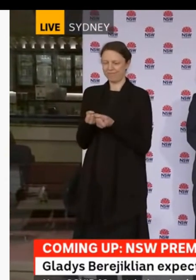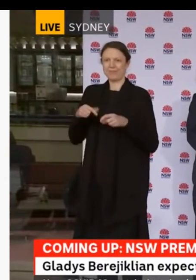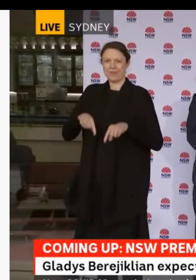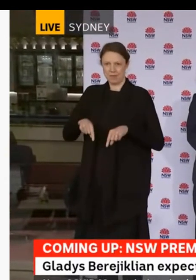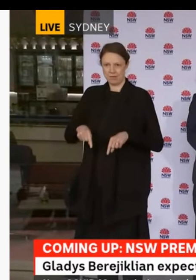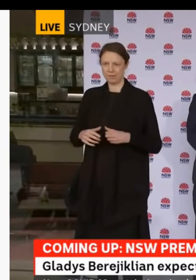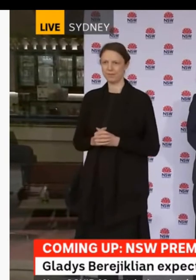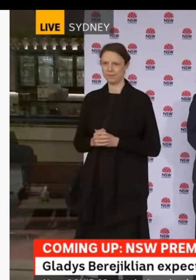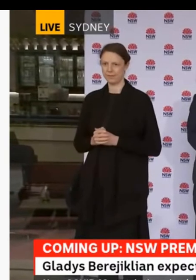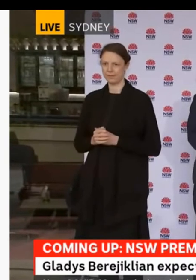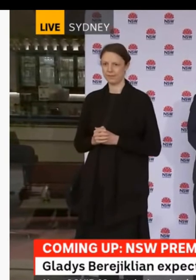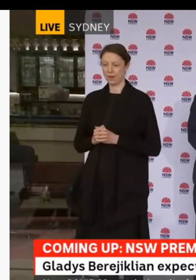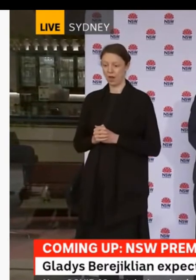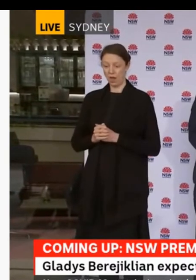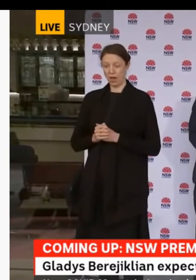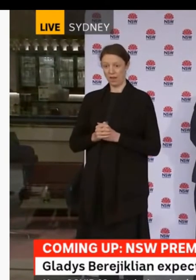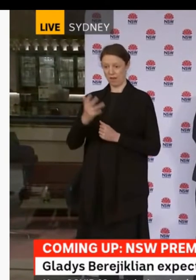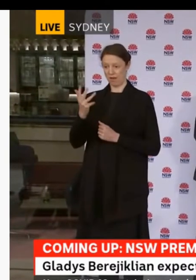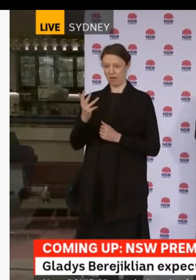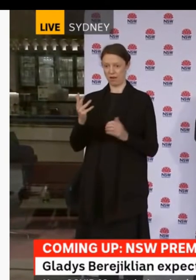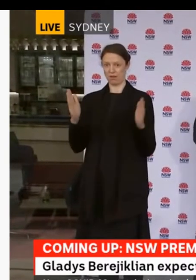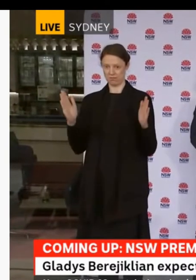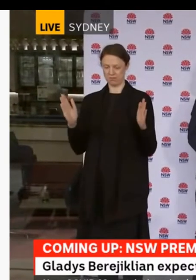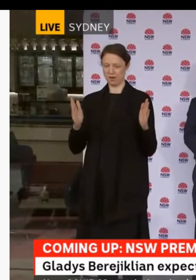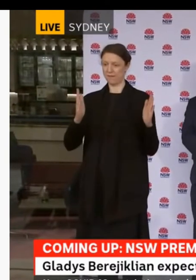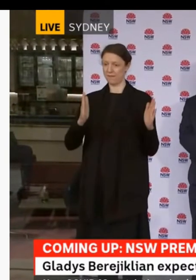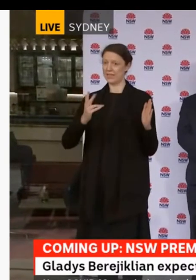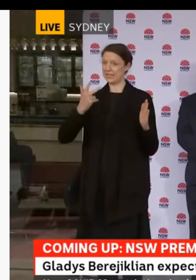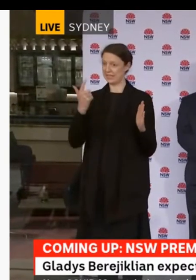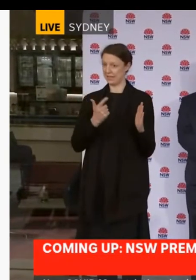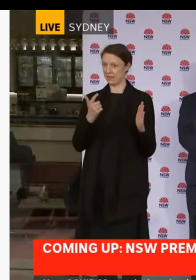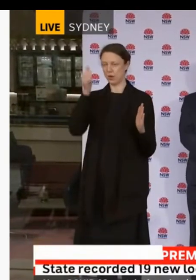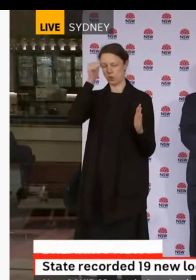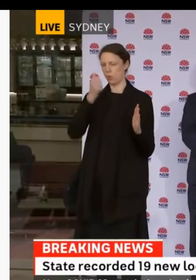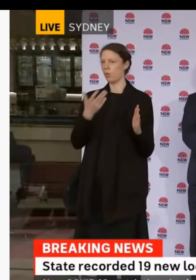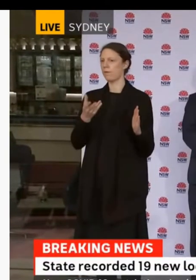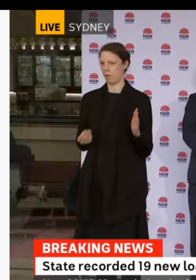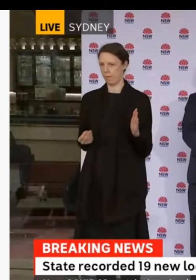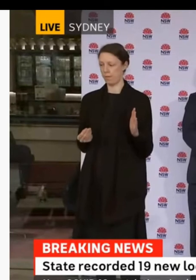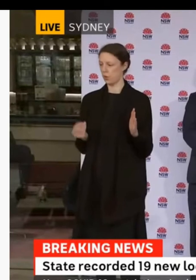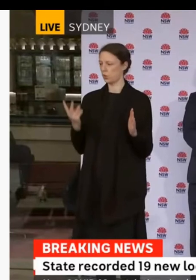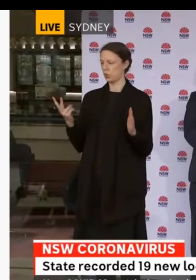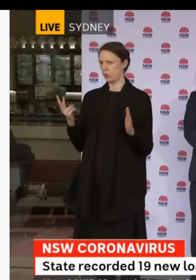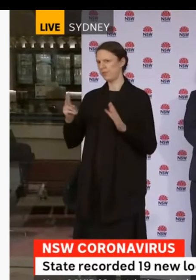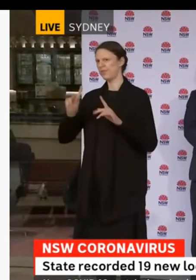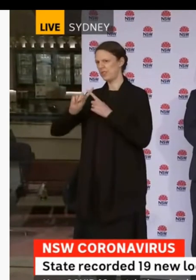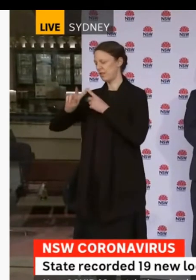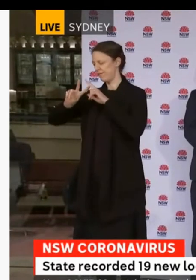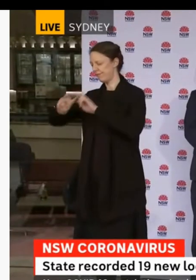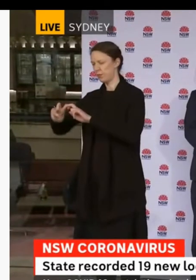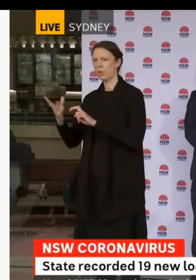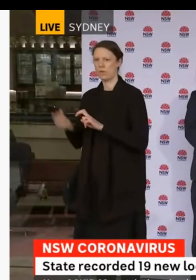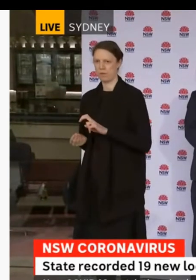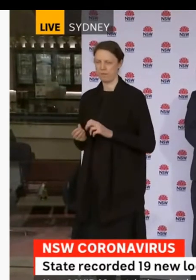these cases have already been linked. Two are still under investigation. But also, we're asking everybody